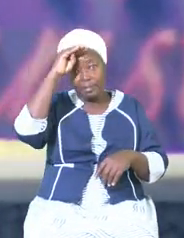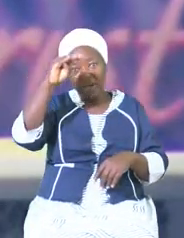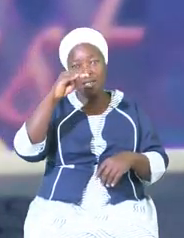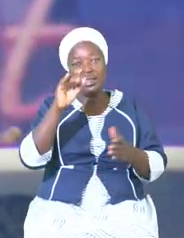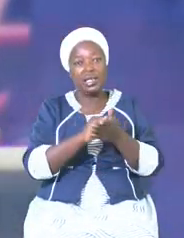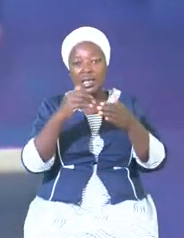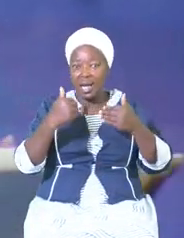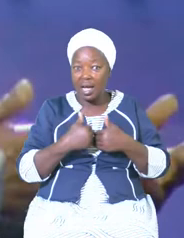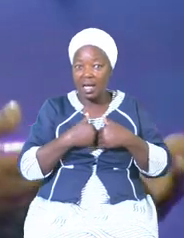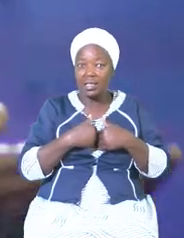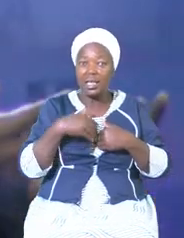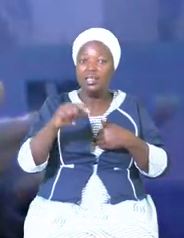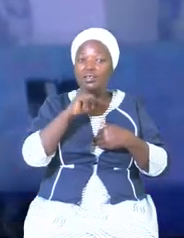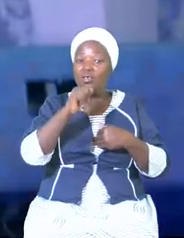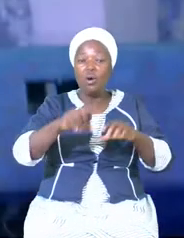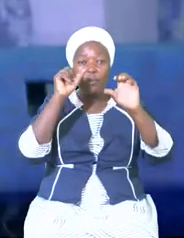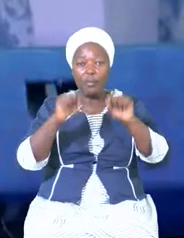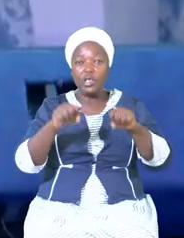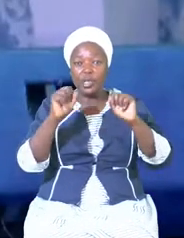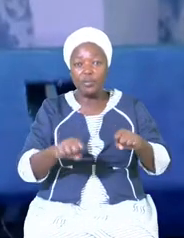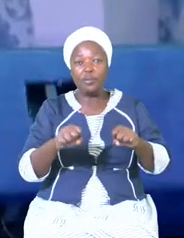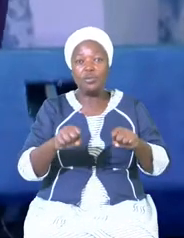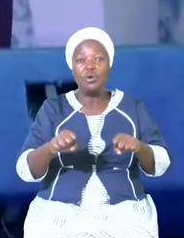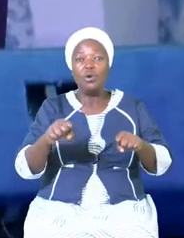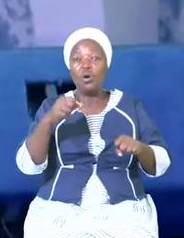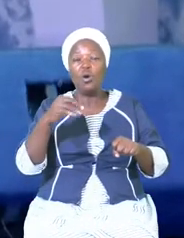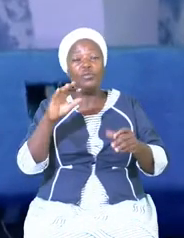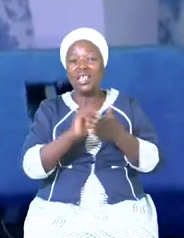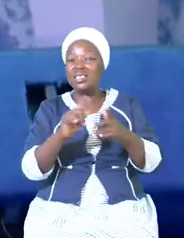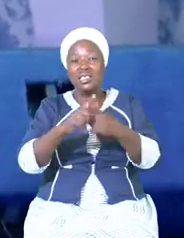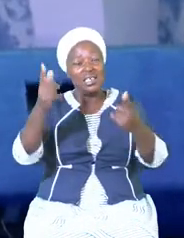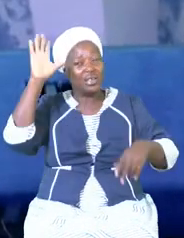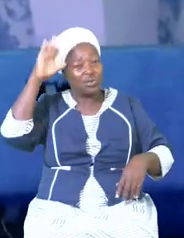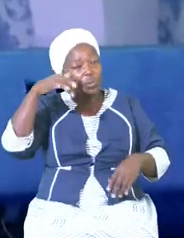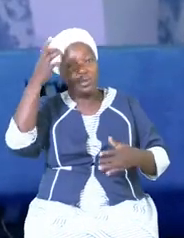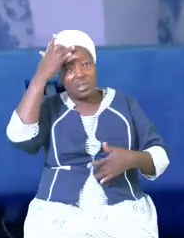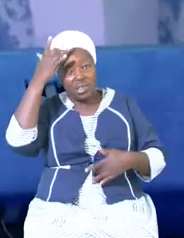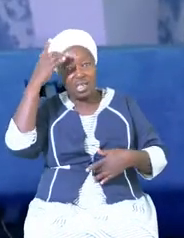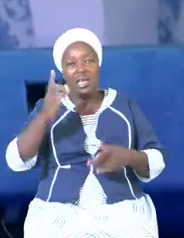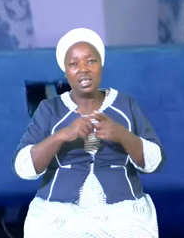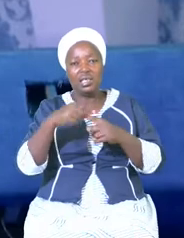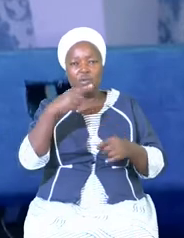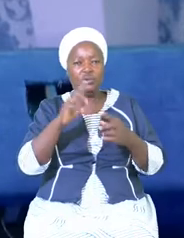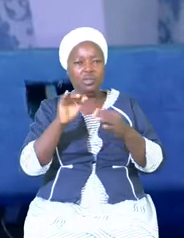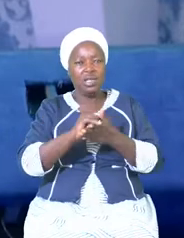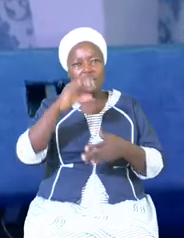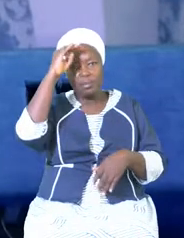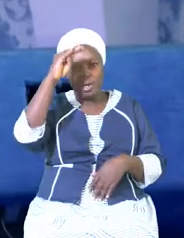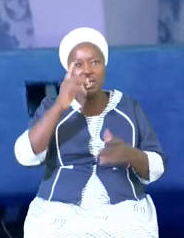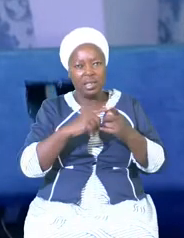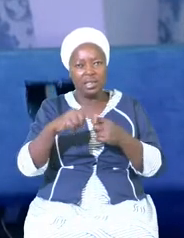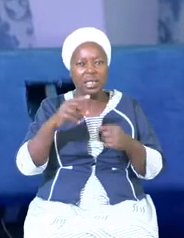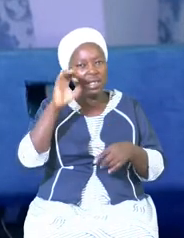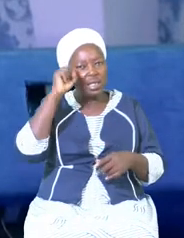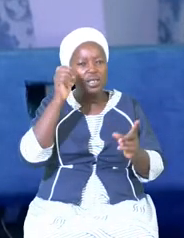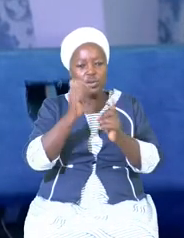the impossibility of a debilitating sickness, and he spoke to that man. And it's what brought